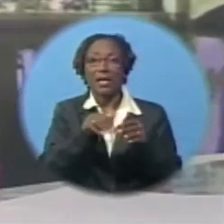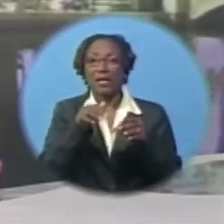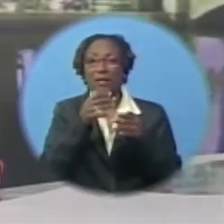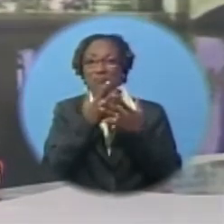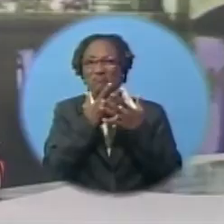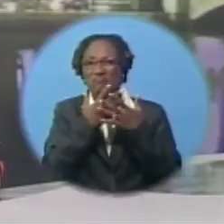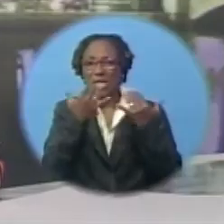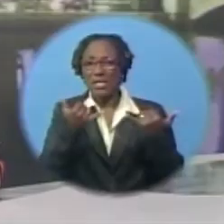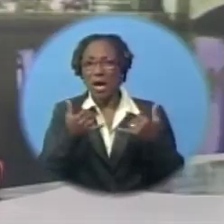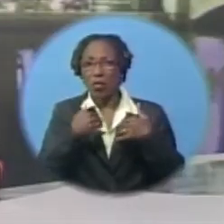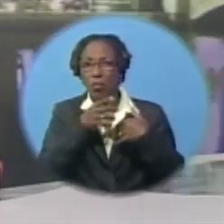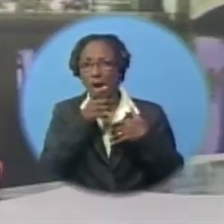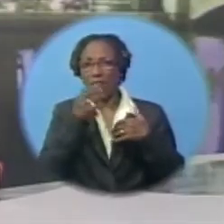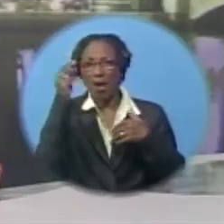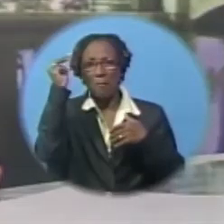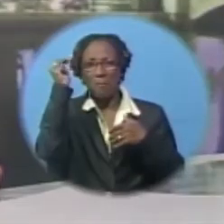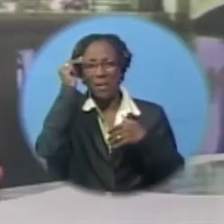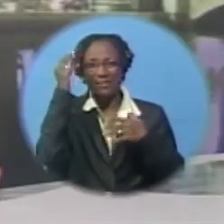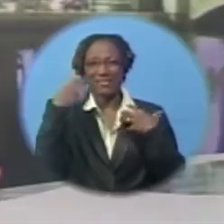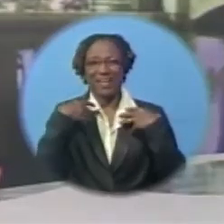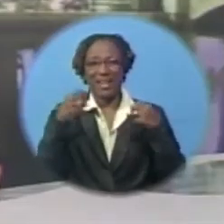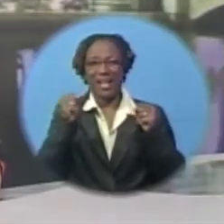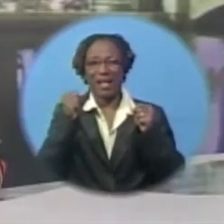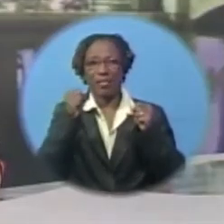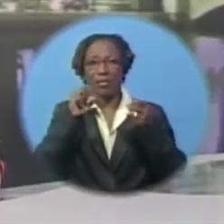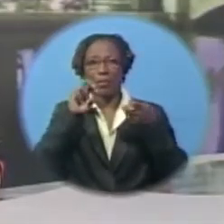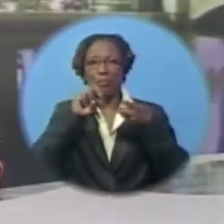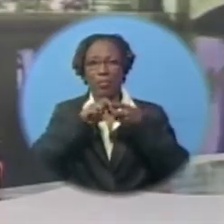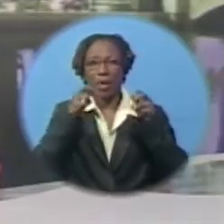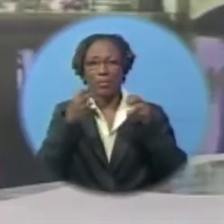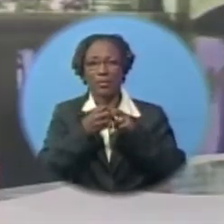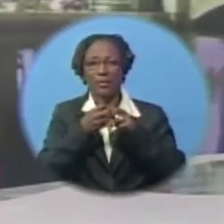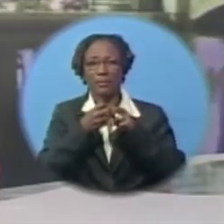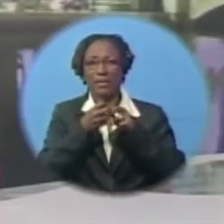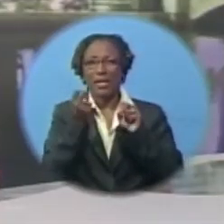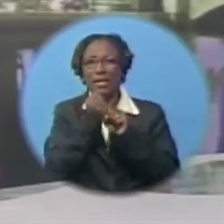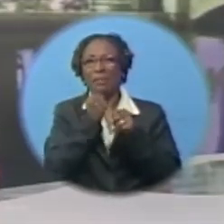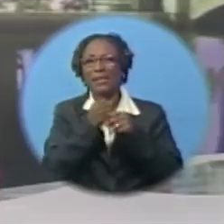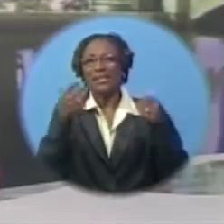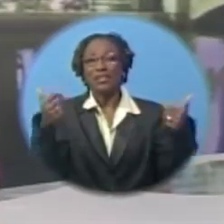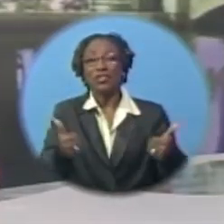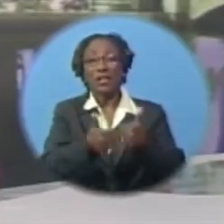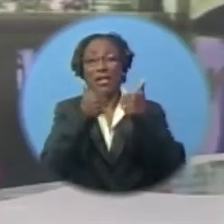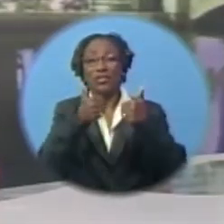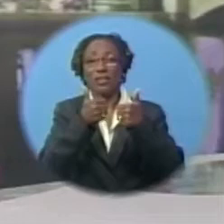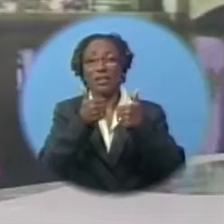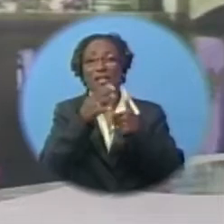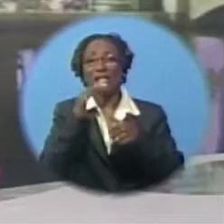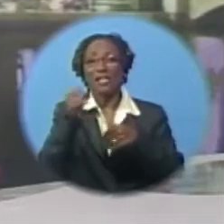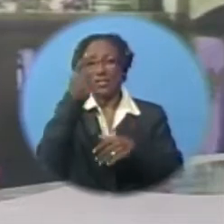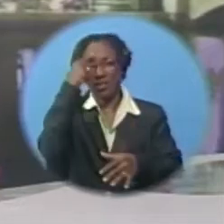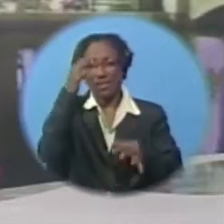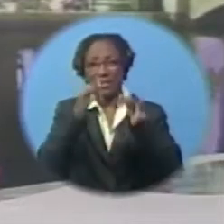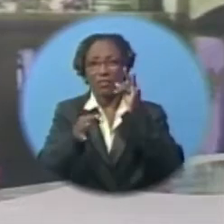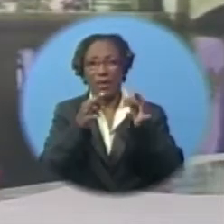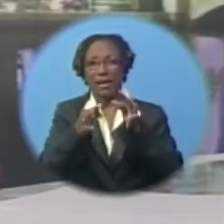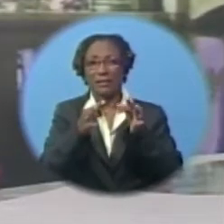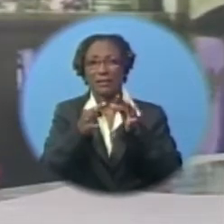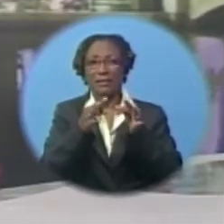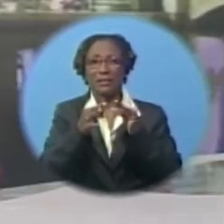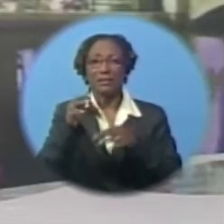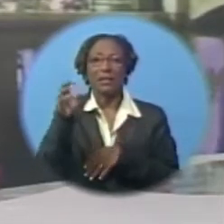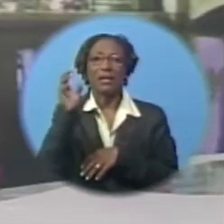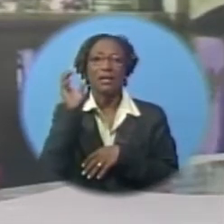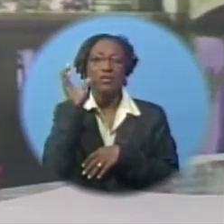is posing some challenges for officials. This was revealed by Director of the Criminal Justice Research and Planning Unit, Cheryl